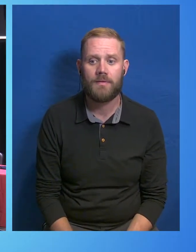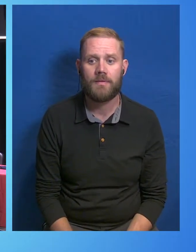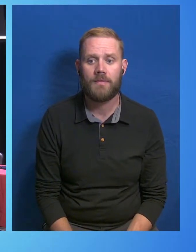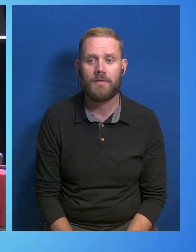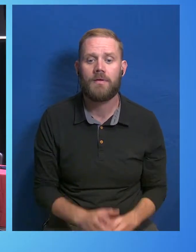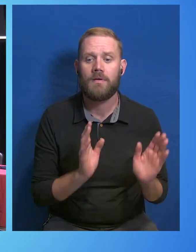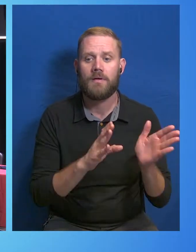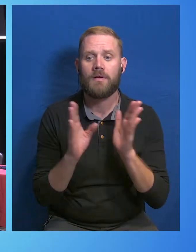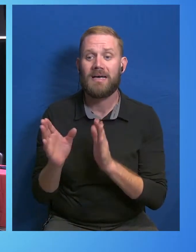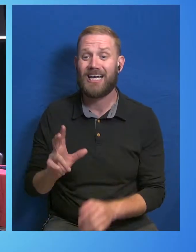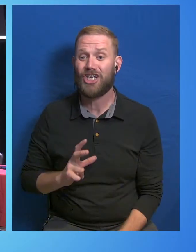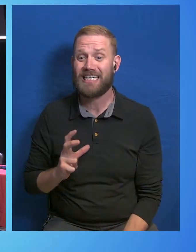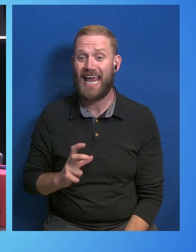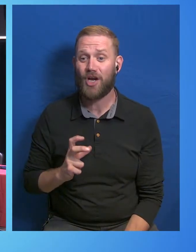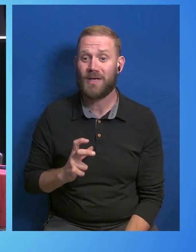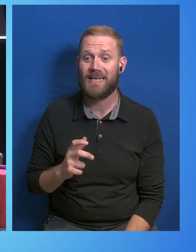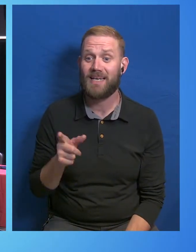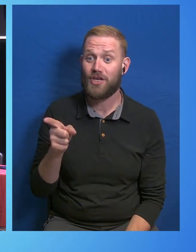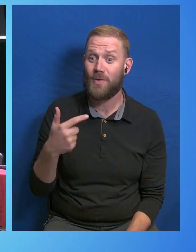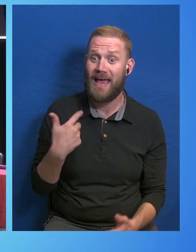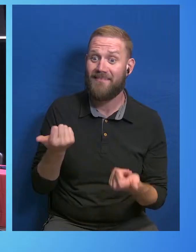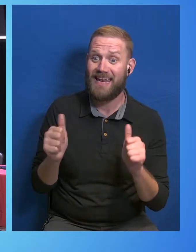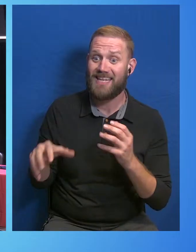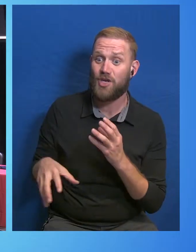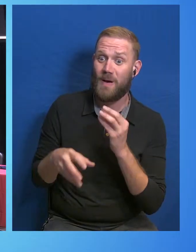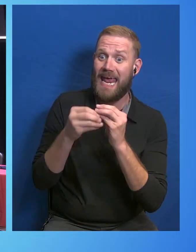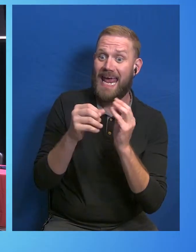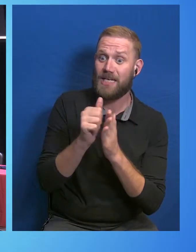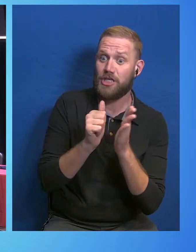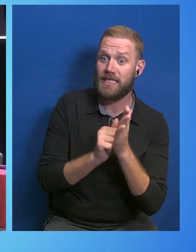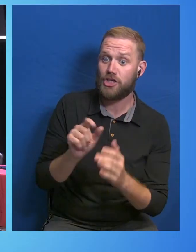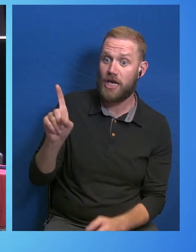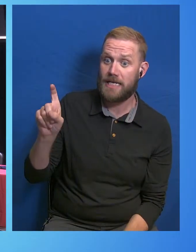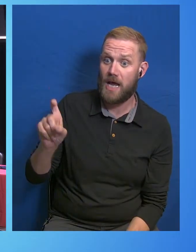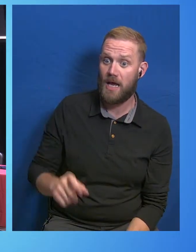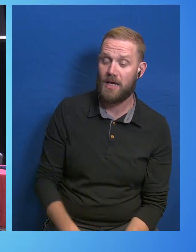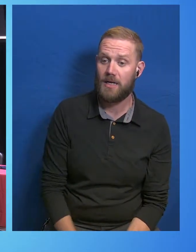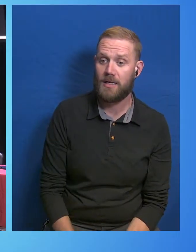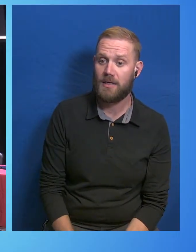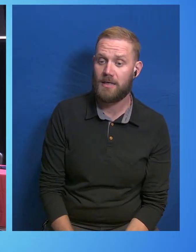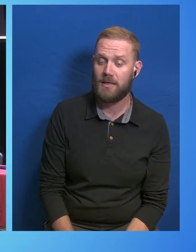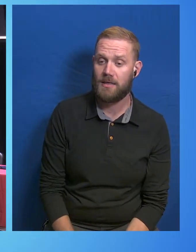And then Board Member Terry, do you have anything you would like to put on the agenda?